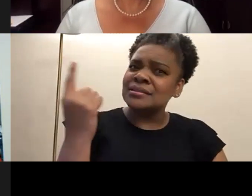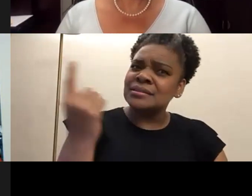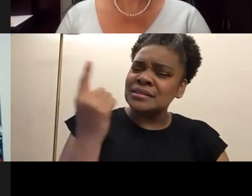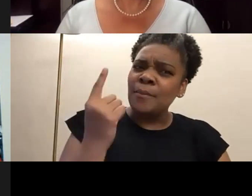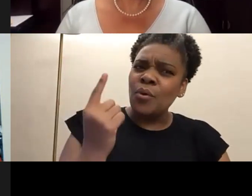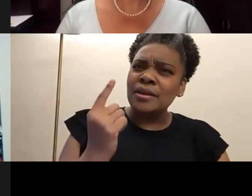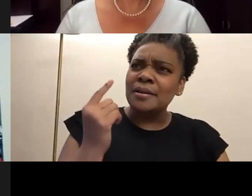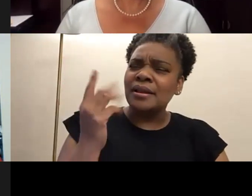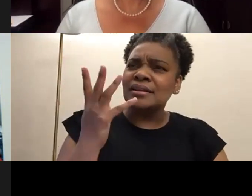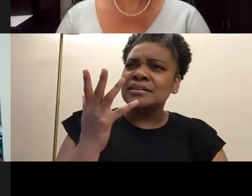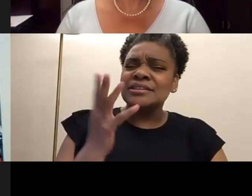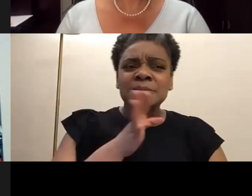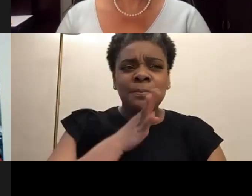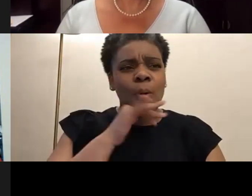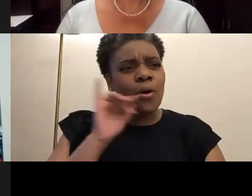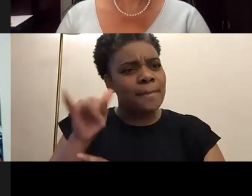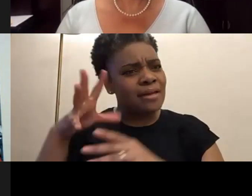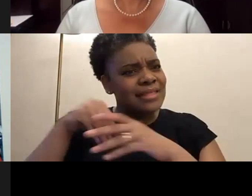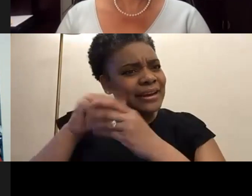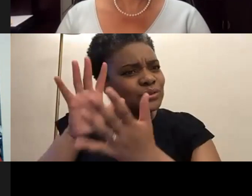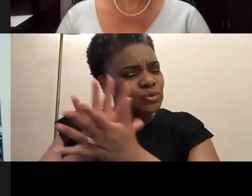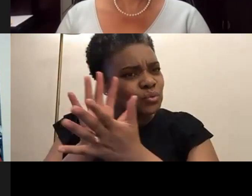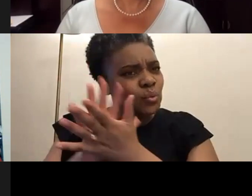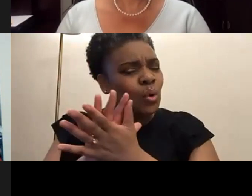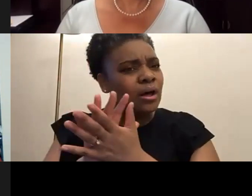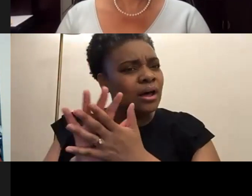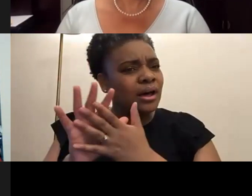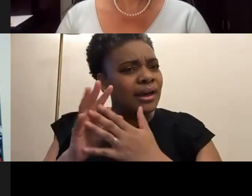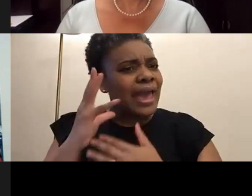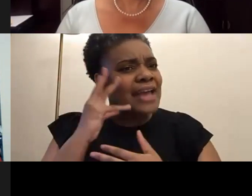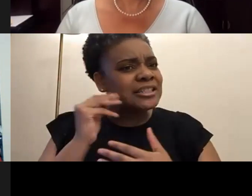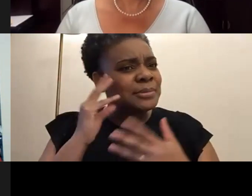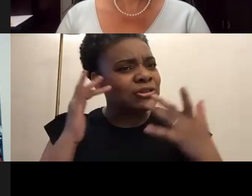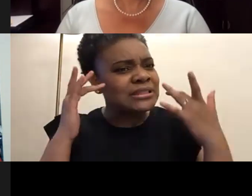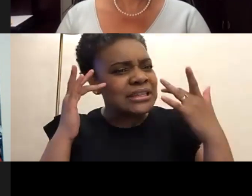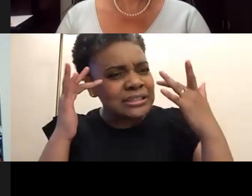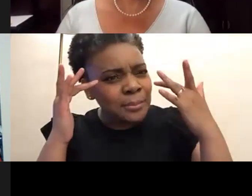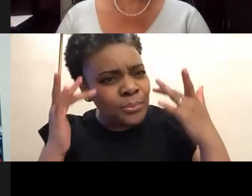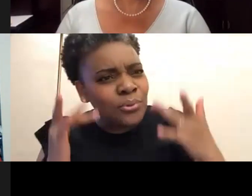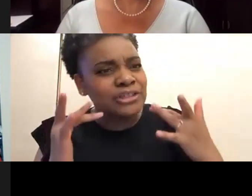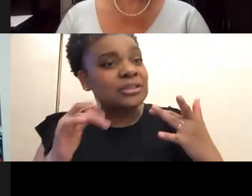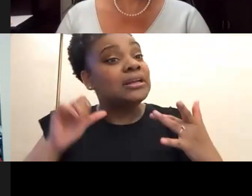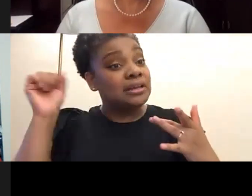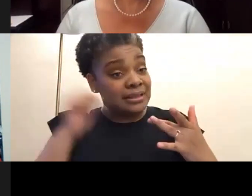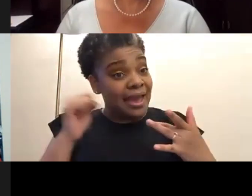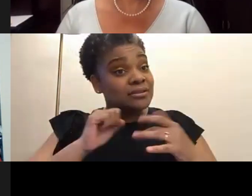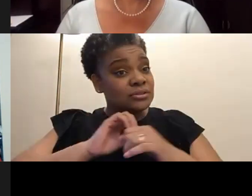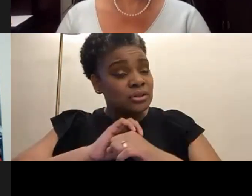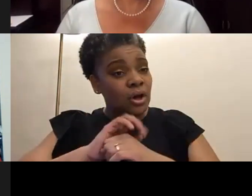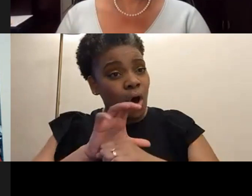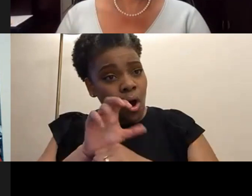think, being depressed or something. Unfortunately, yes, with COVID-19, some patients